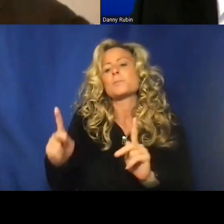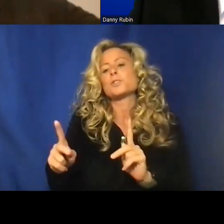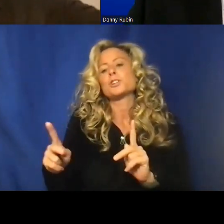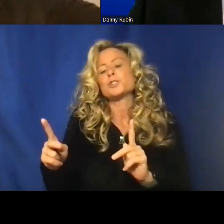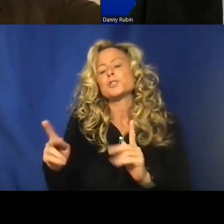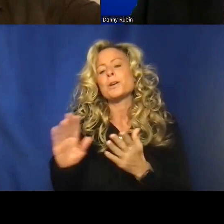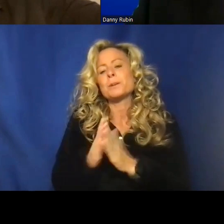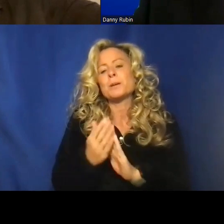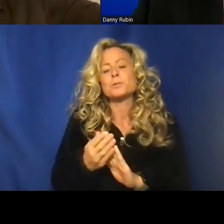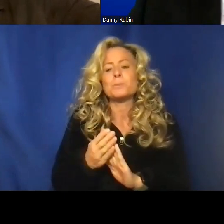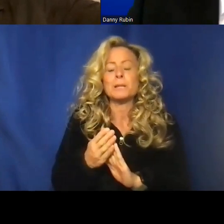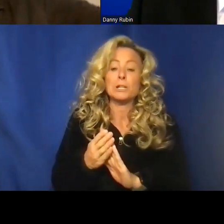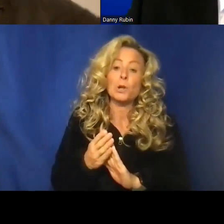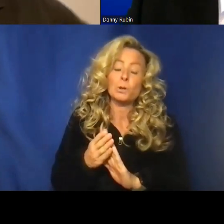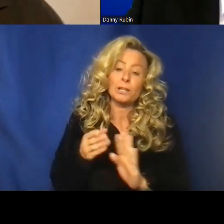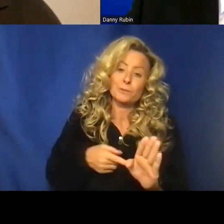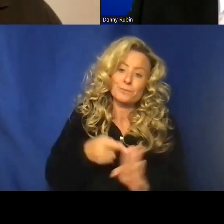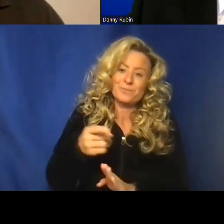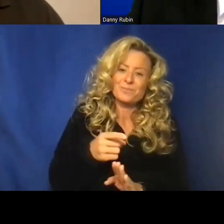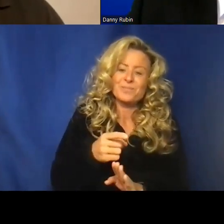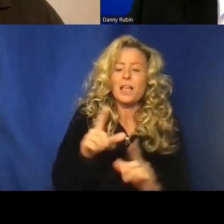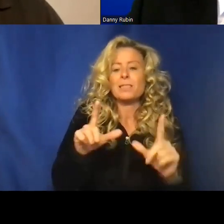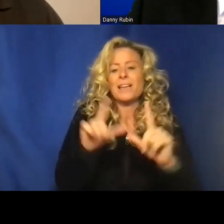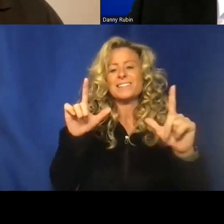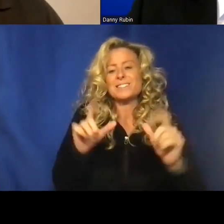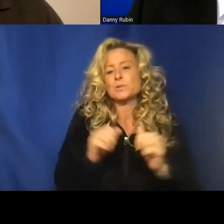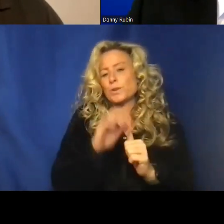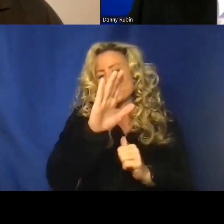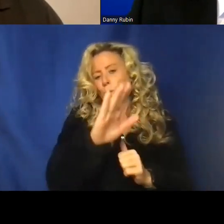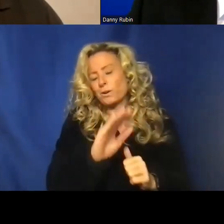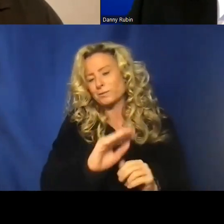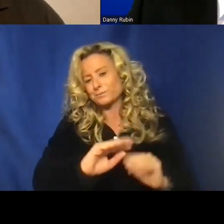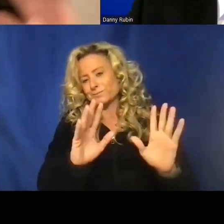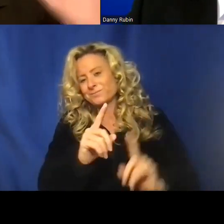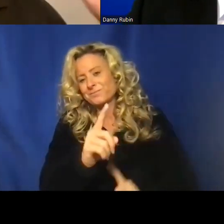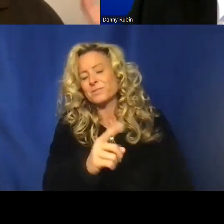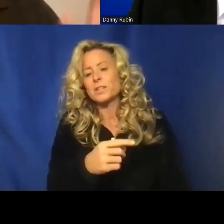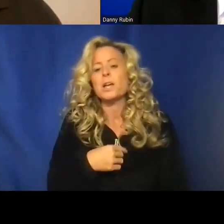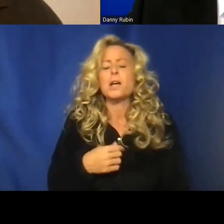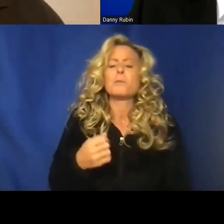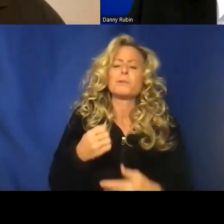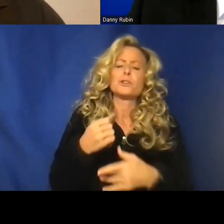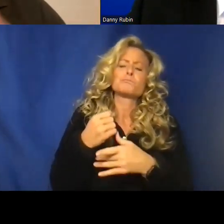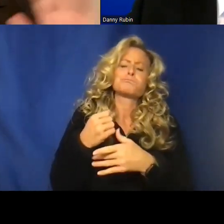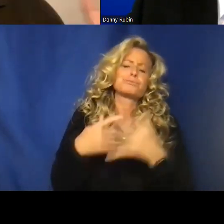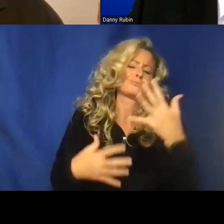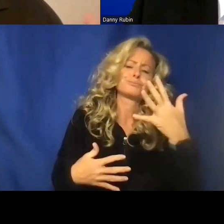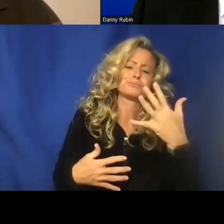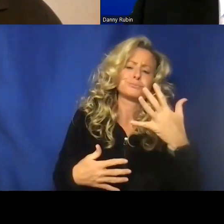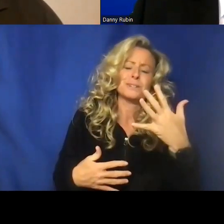some exclusive licenses to your point. But there are a plethora. There's an